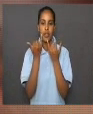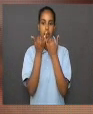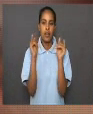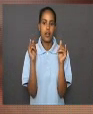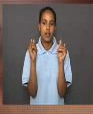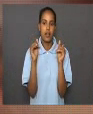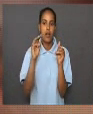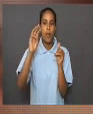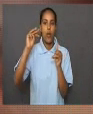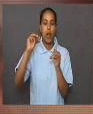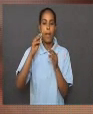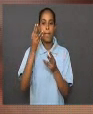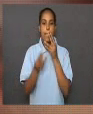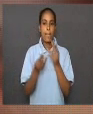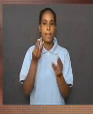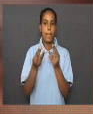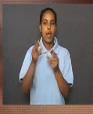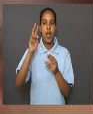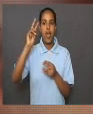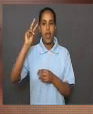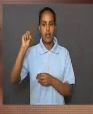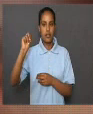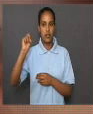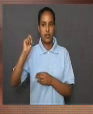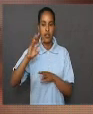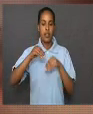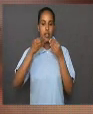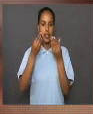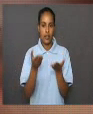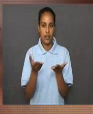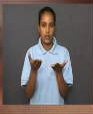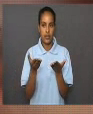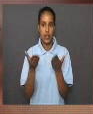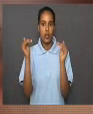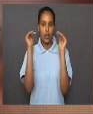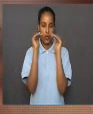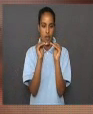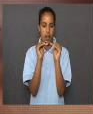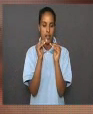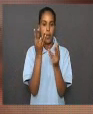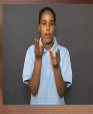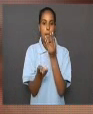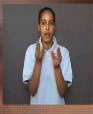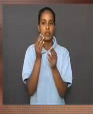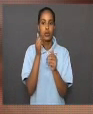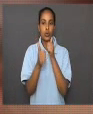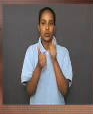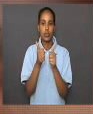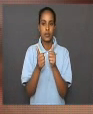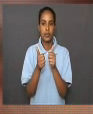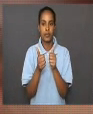Dividing the molar mass by N gives us the equivalent mass, which is